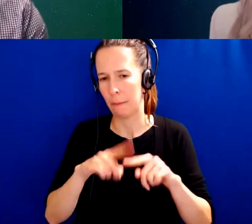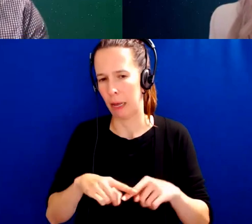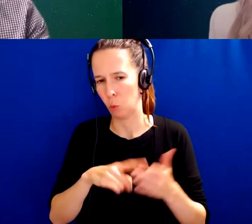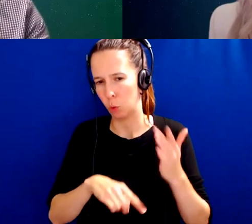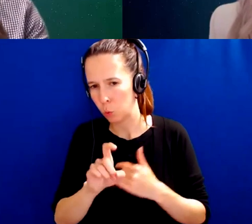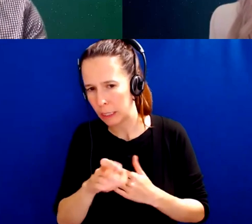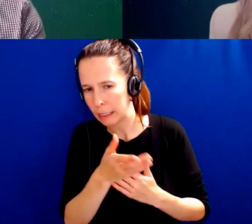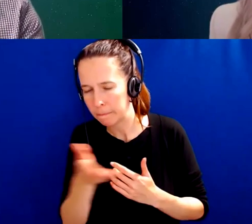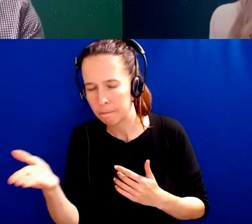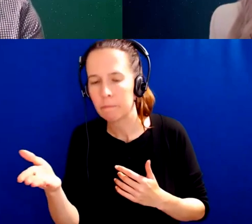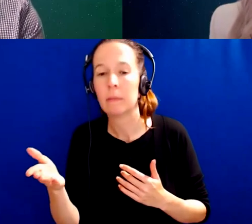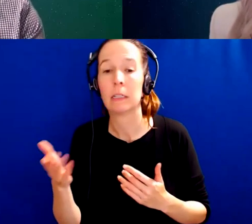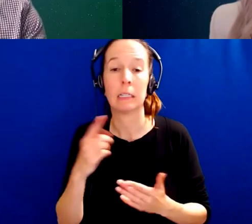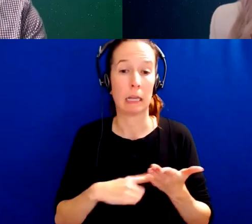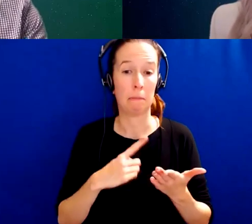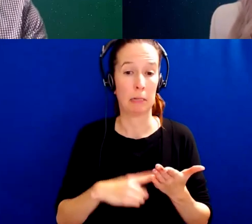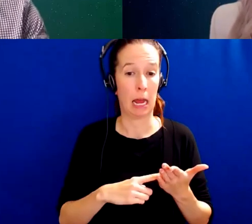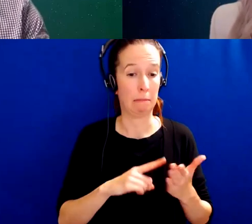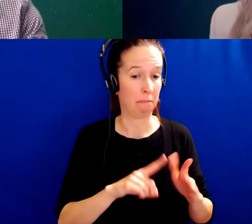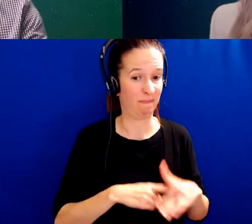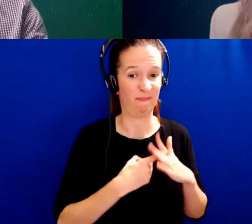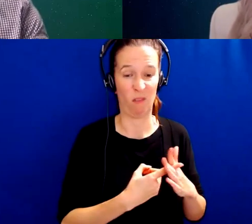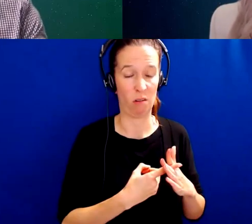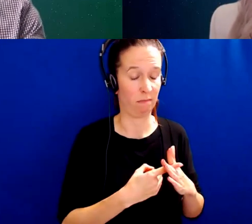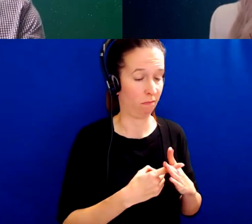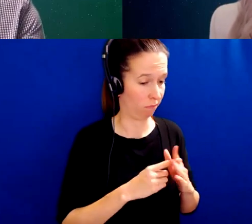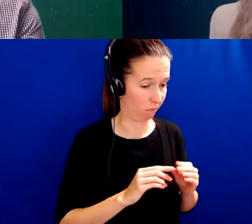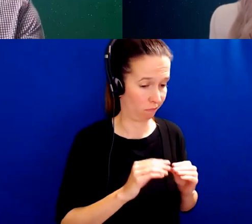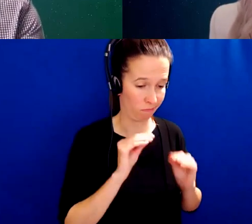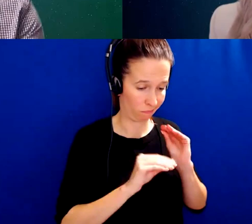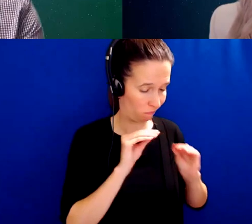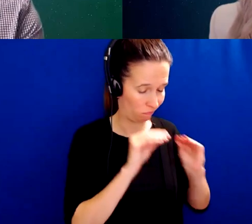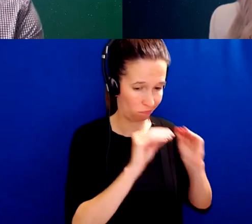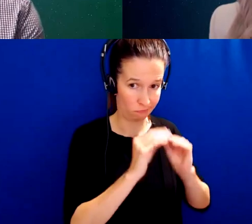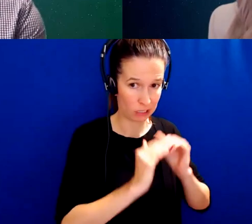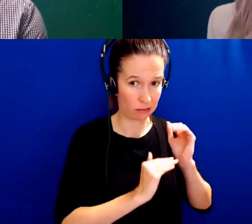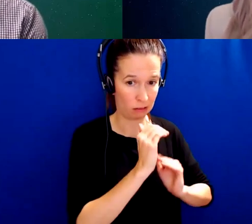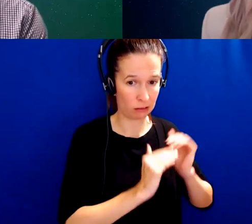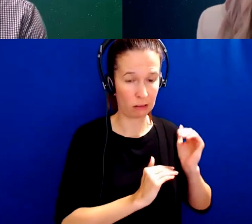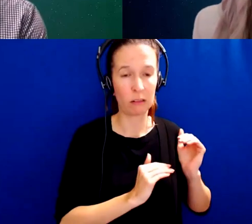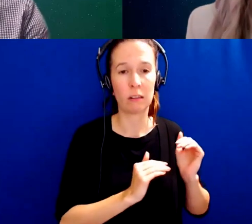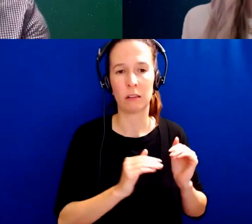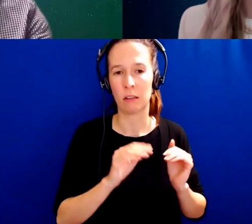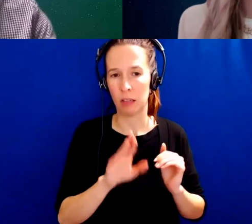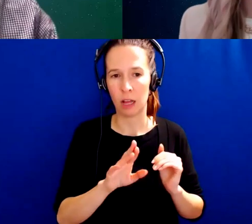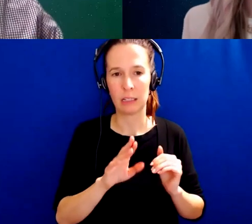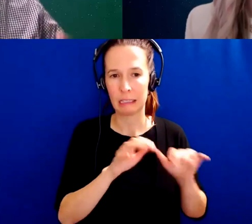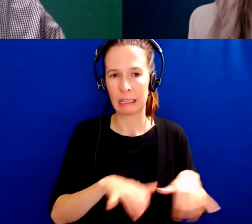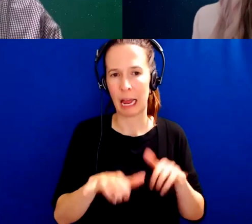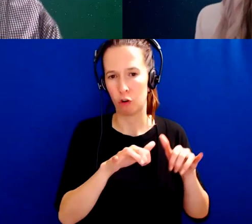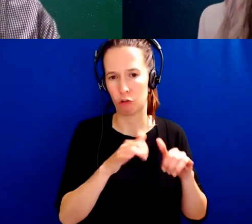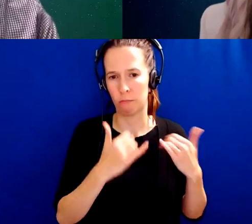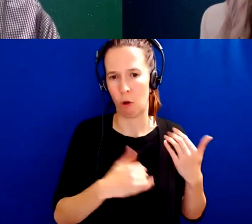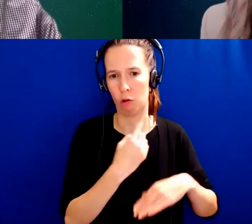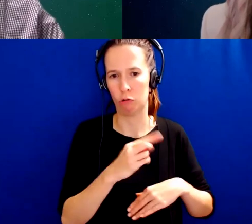sometimes that's, uh, building from scratch through, uh, through, you know, it's a kind of a standard modern stack, react stack if we're using that, or we're